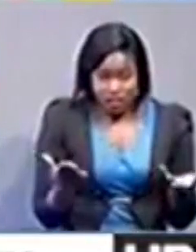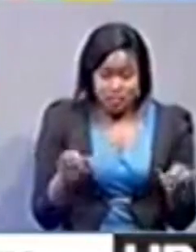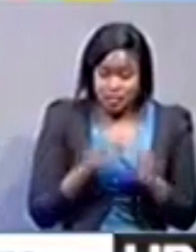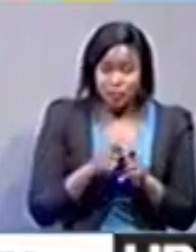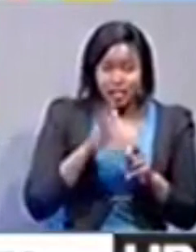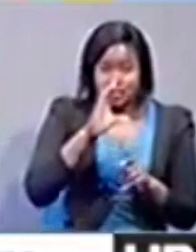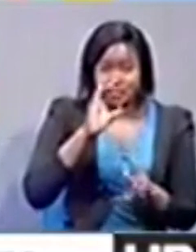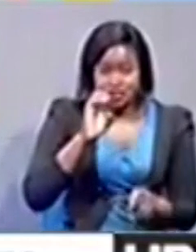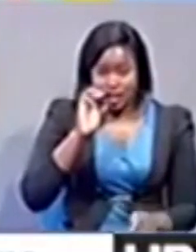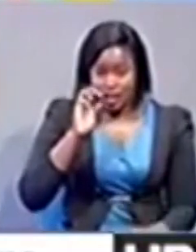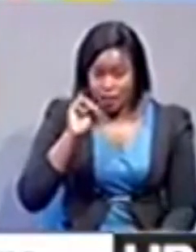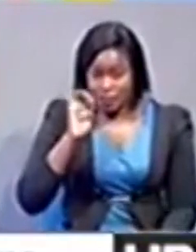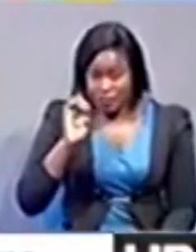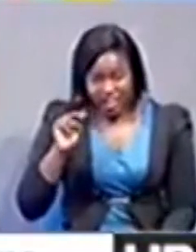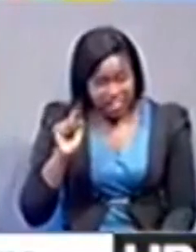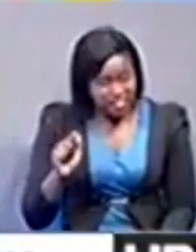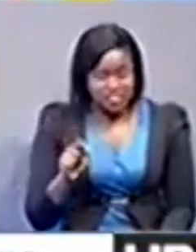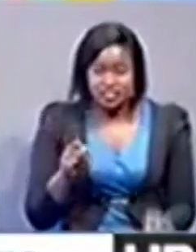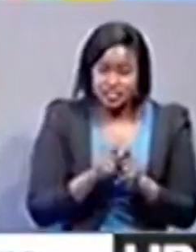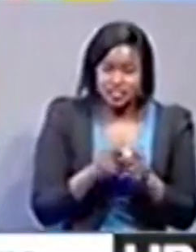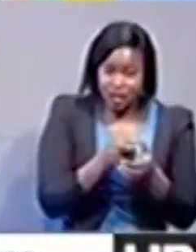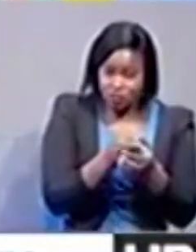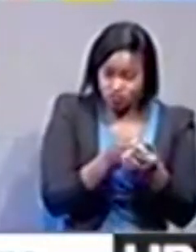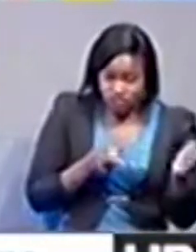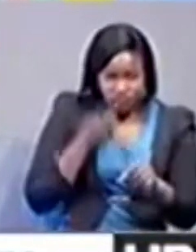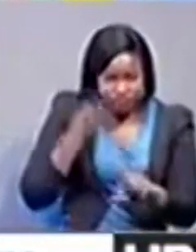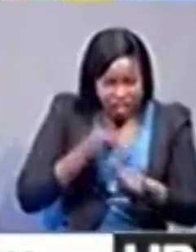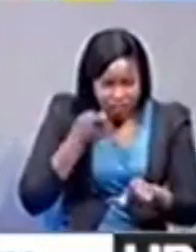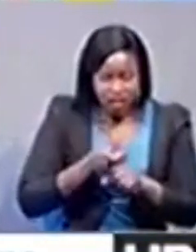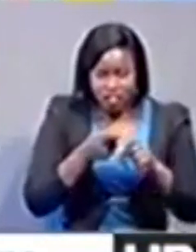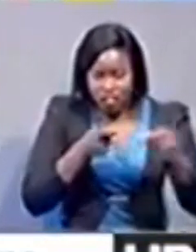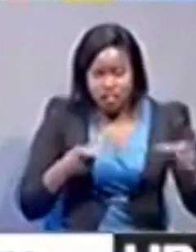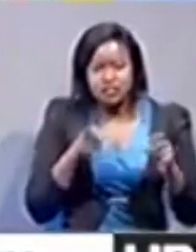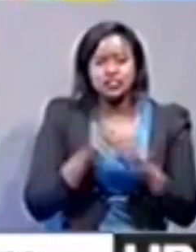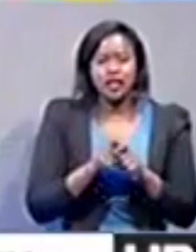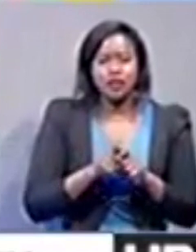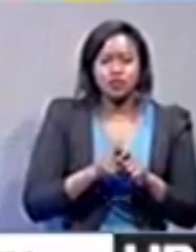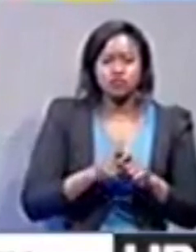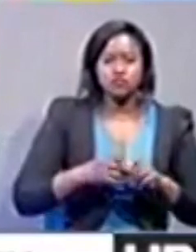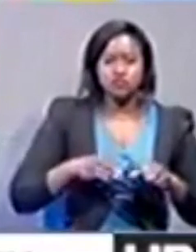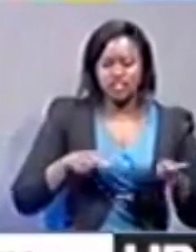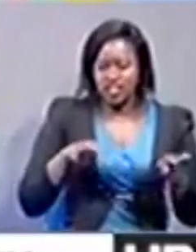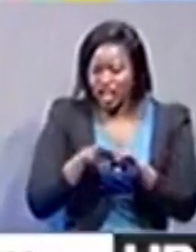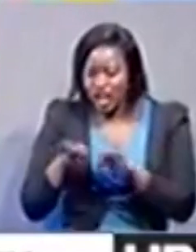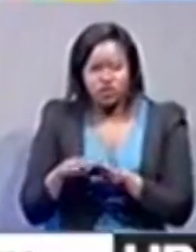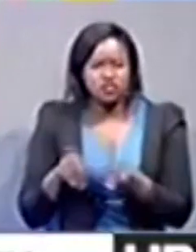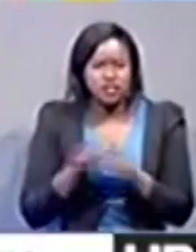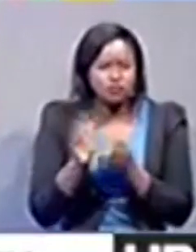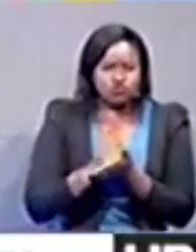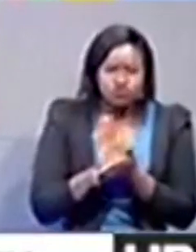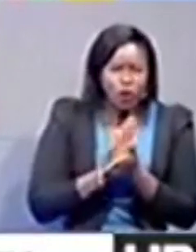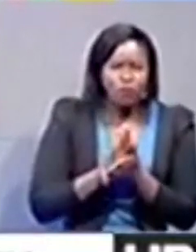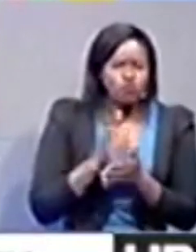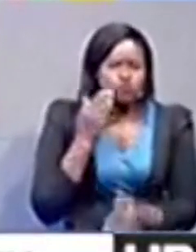cement, and from our mtayimbwa, our ceramic tiles, our soap and cooking oil export,